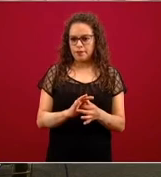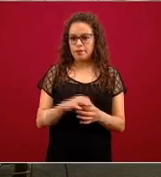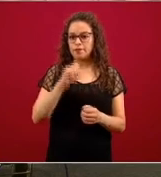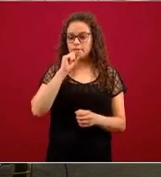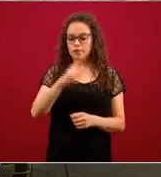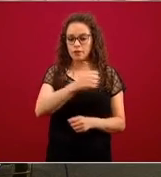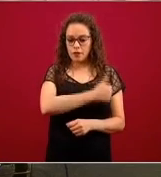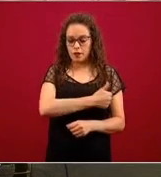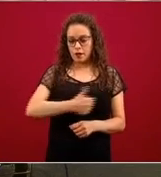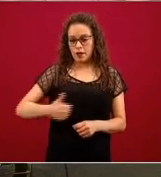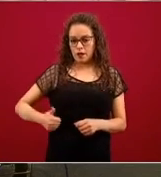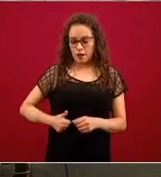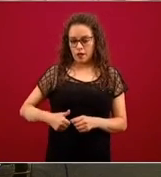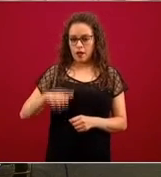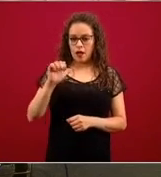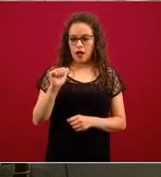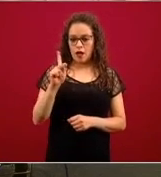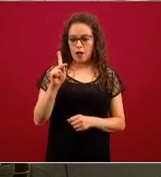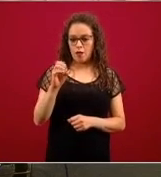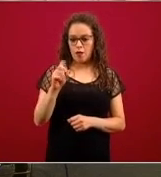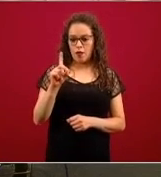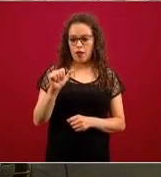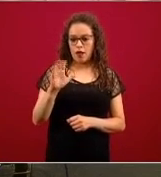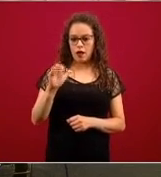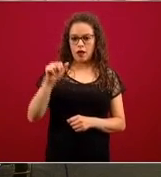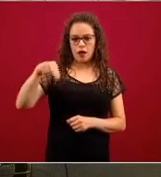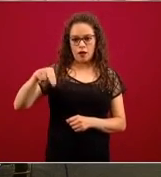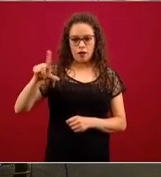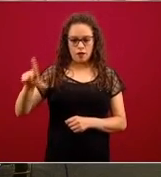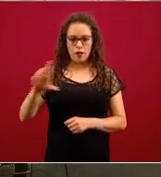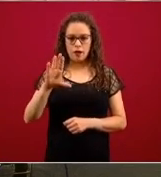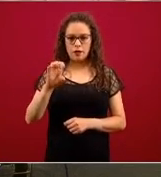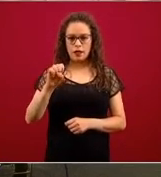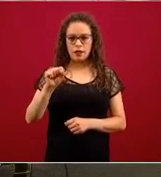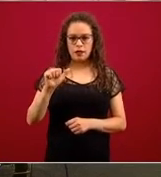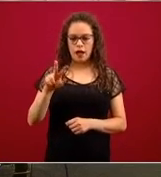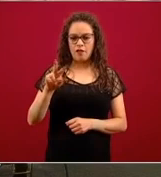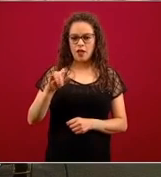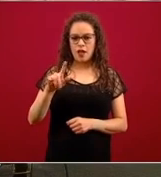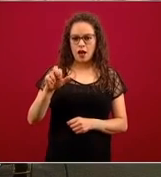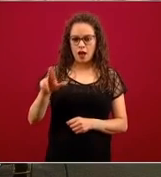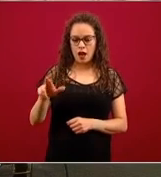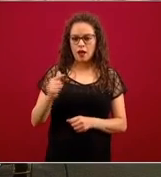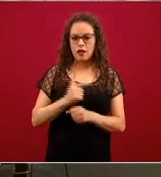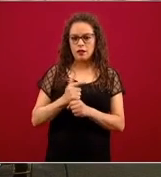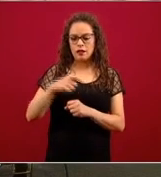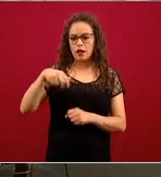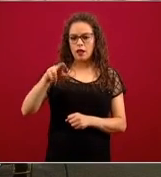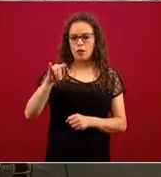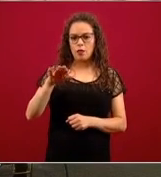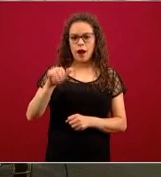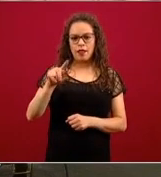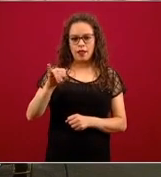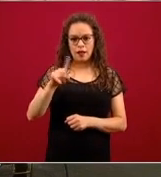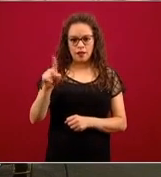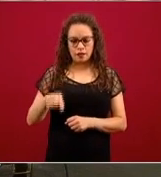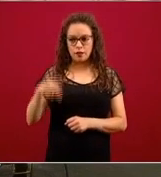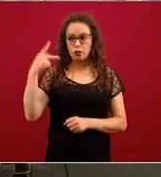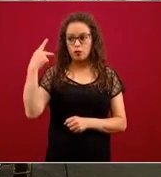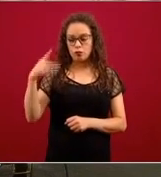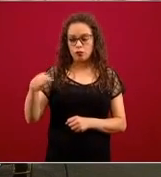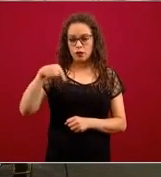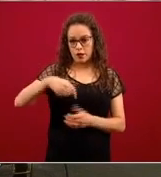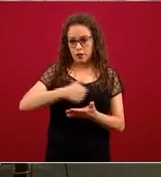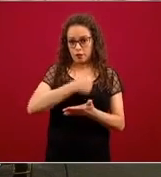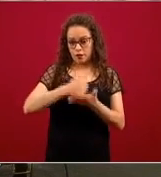We also had the participation of the co-president of this conference, Cesar Garza Villarreal. We also had the participation of